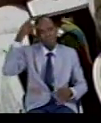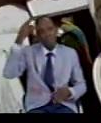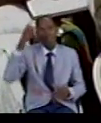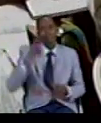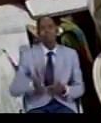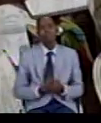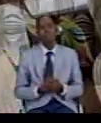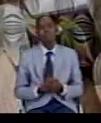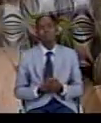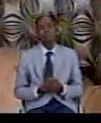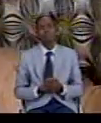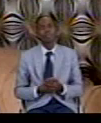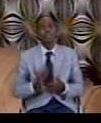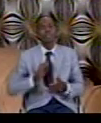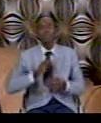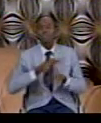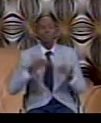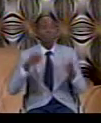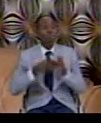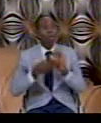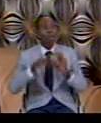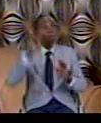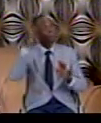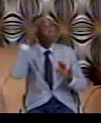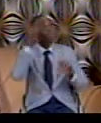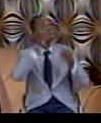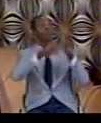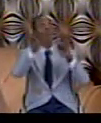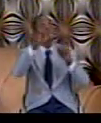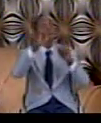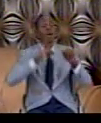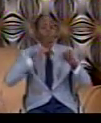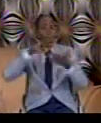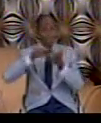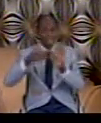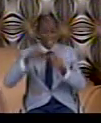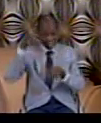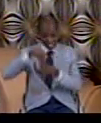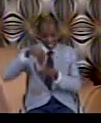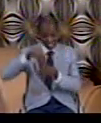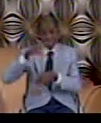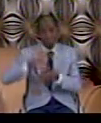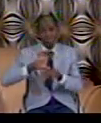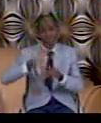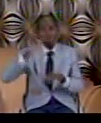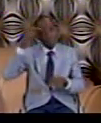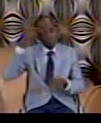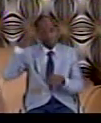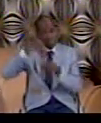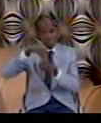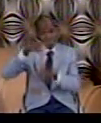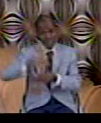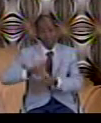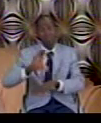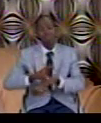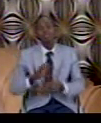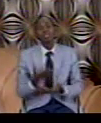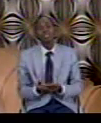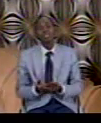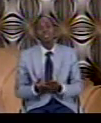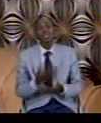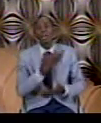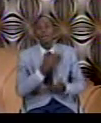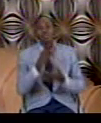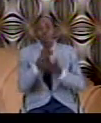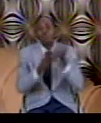I'm not just talking of politics over there. There's politics in church. Politics in church. And some